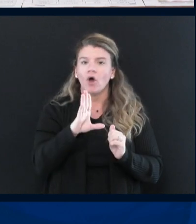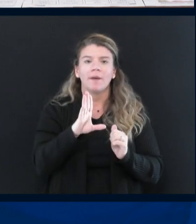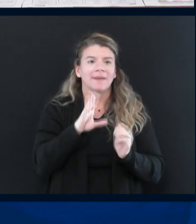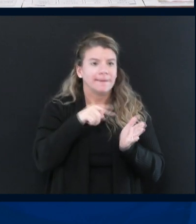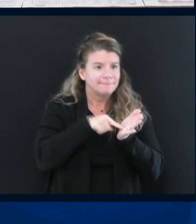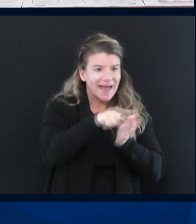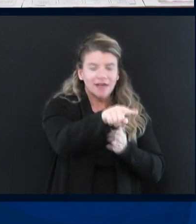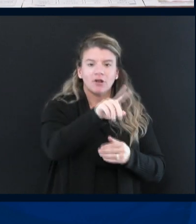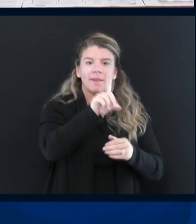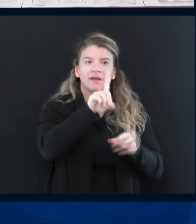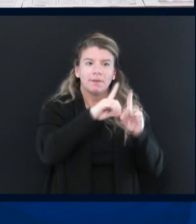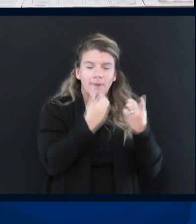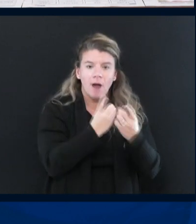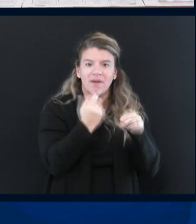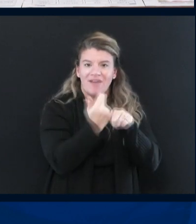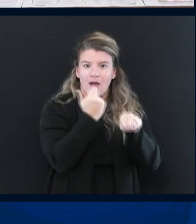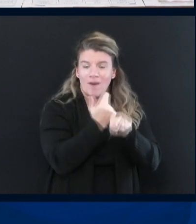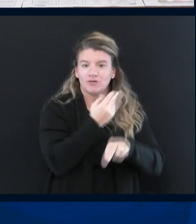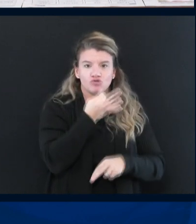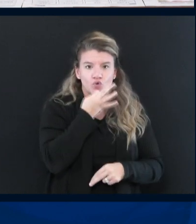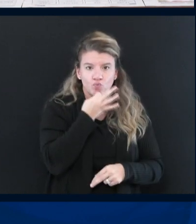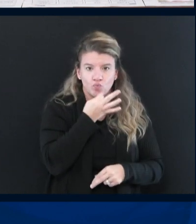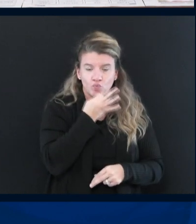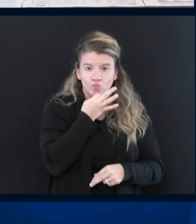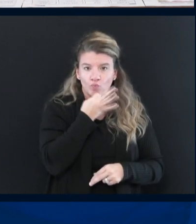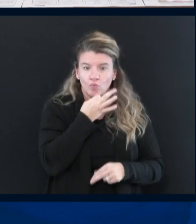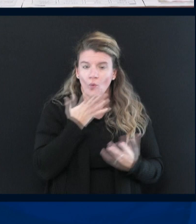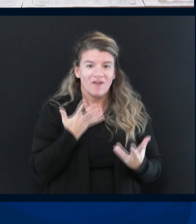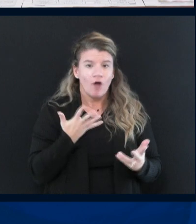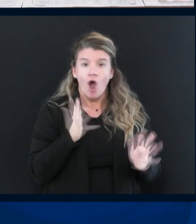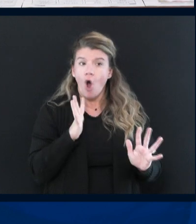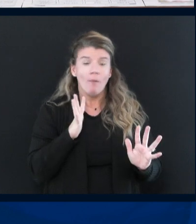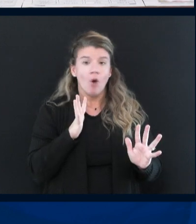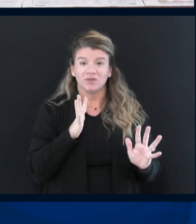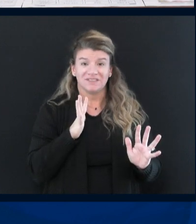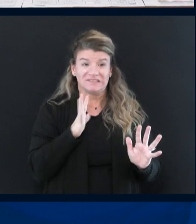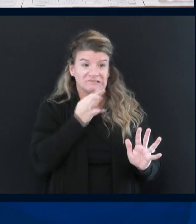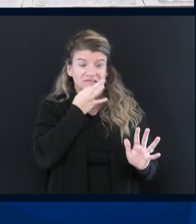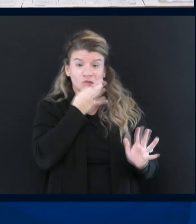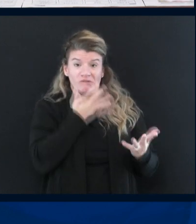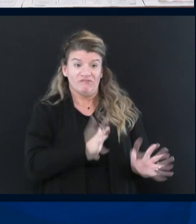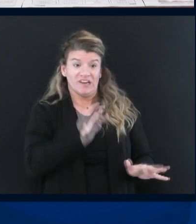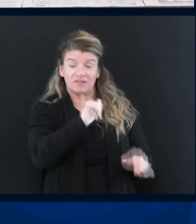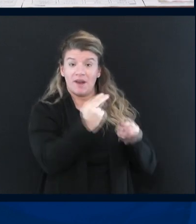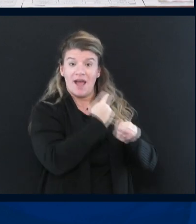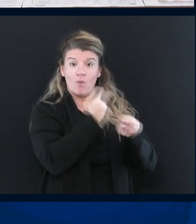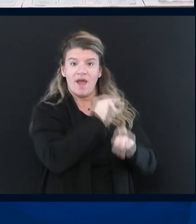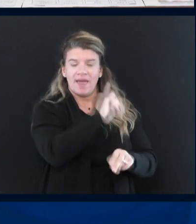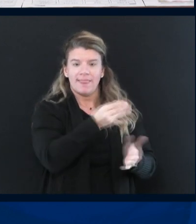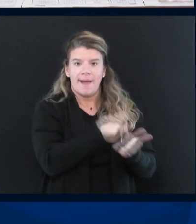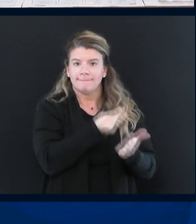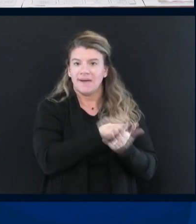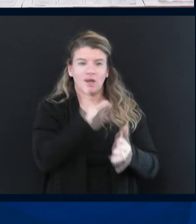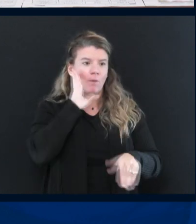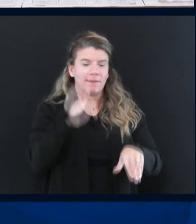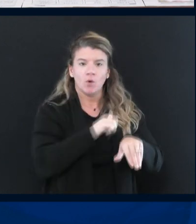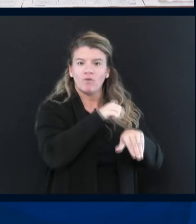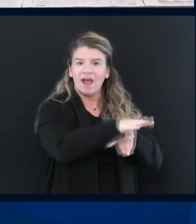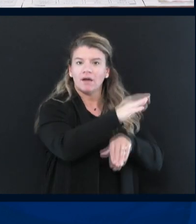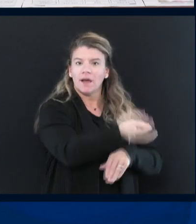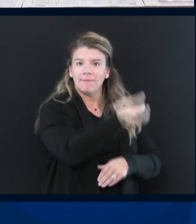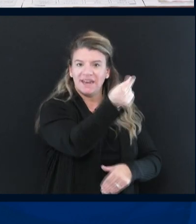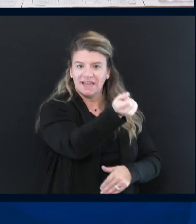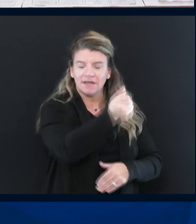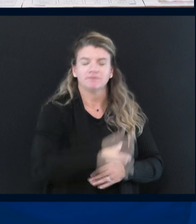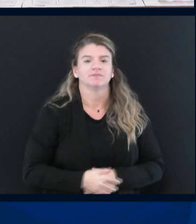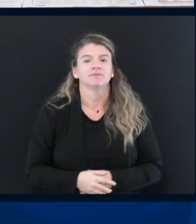Department of Highways very, very soon. We have almost finished these highways and everything, and this money will move out immediately. From